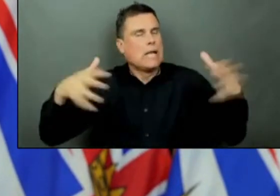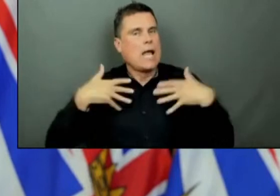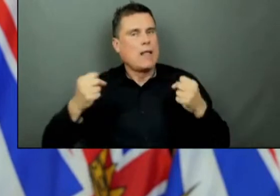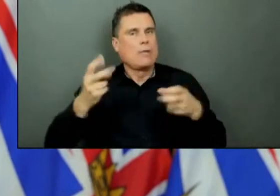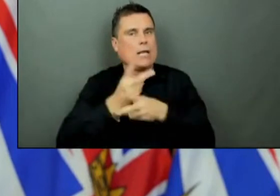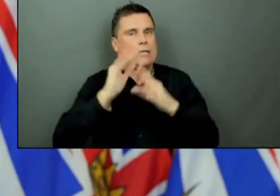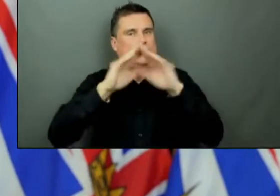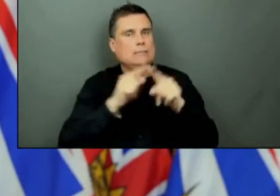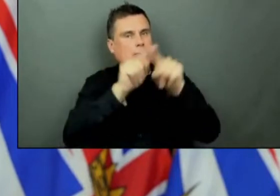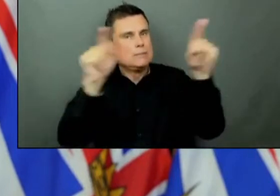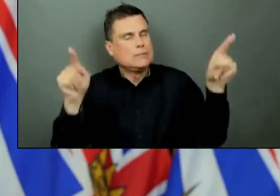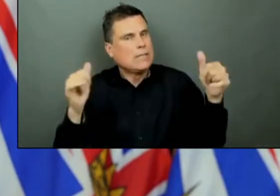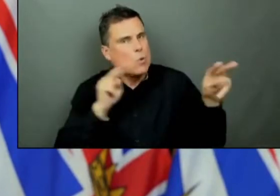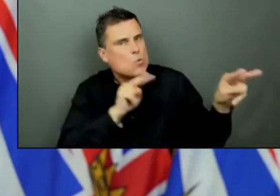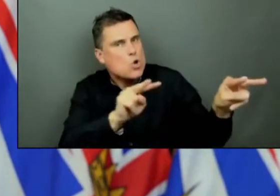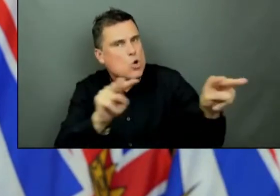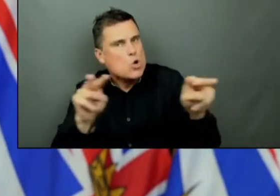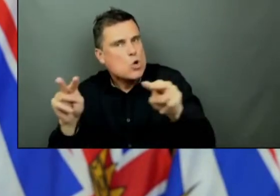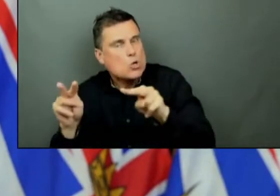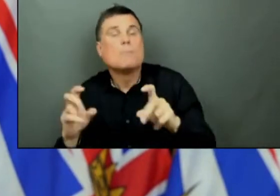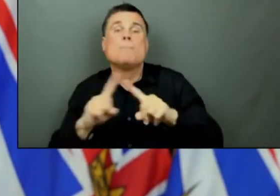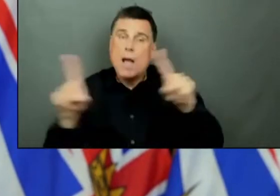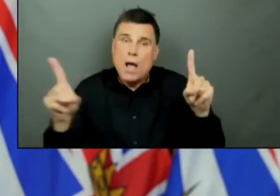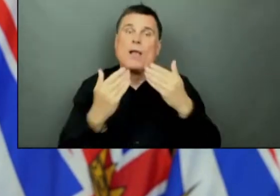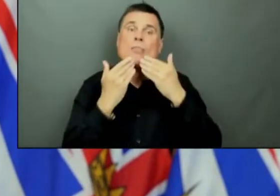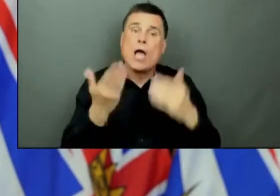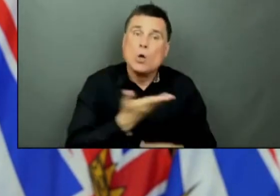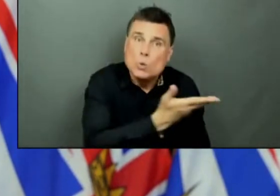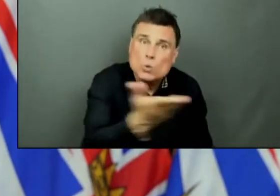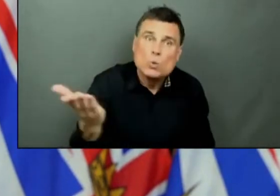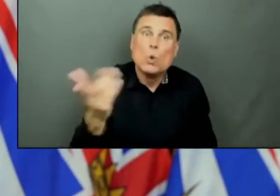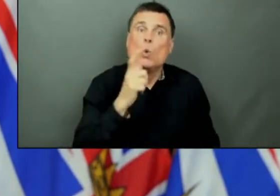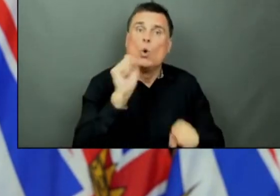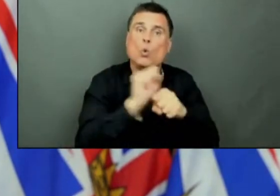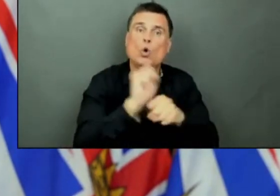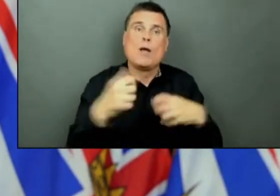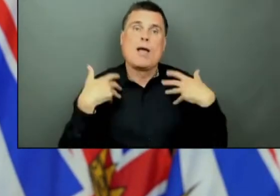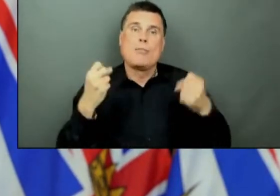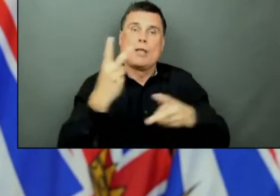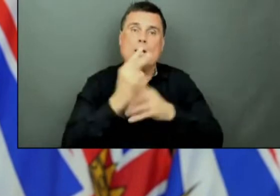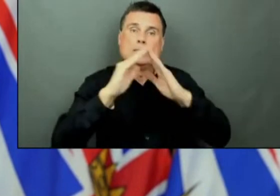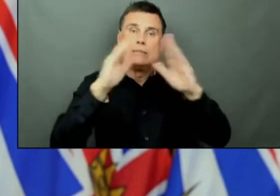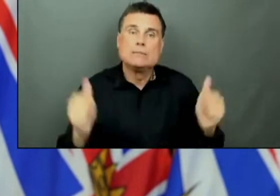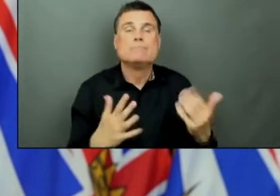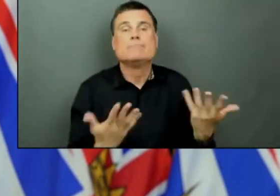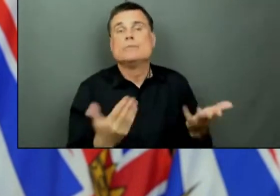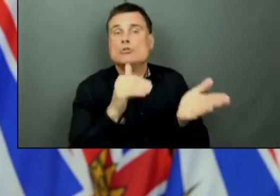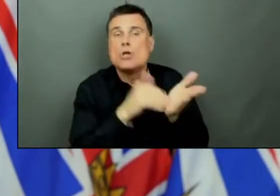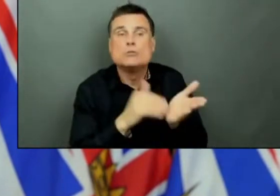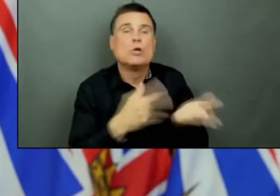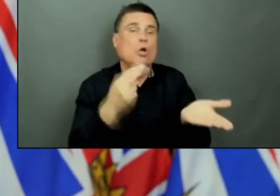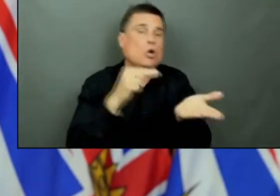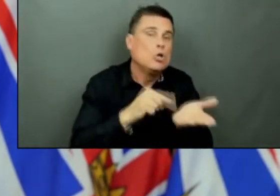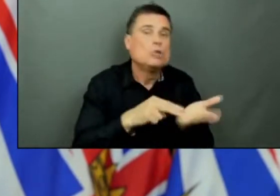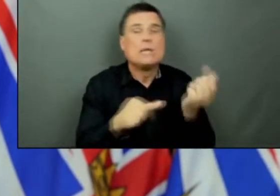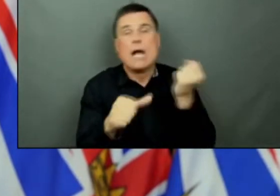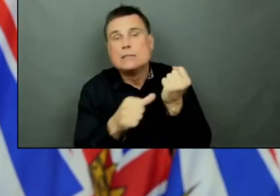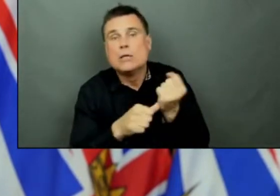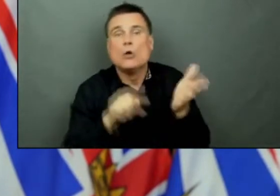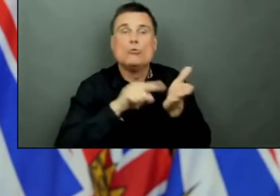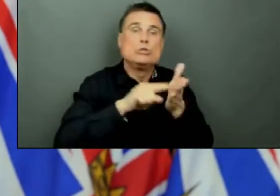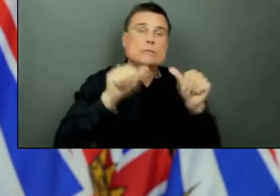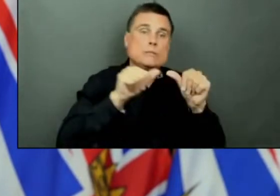everyone working in healthcare, from healthcare assistants to healthcare workers to health science professionals, nurses, doctors,